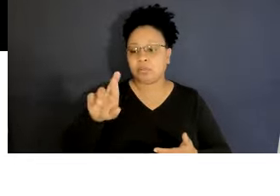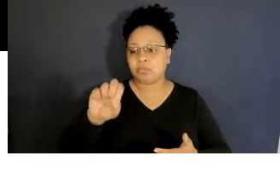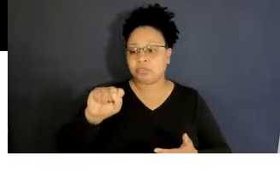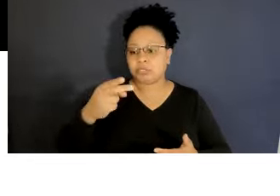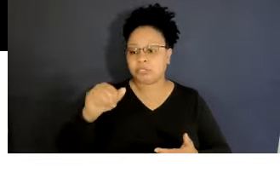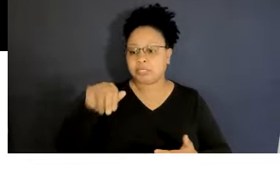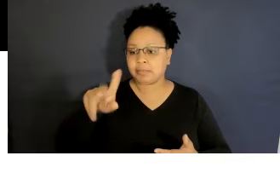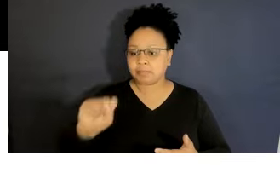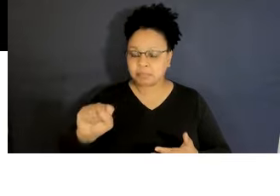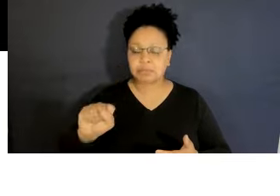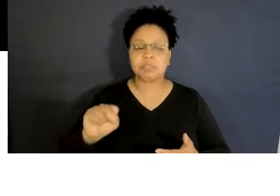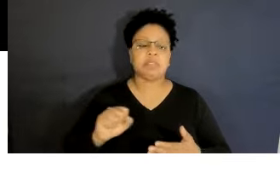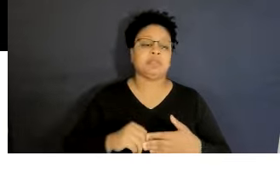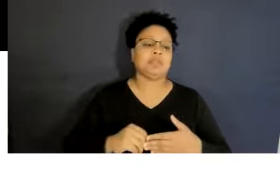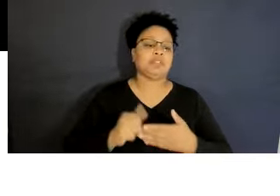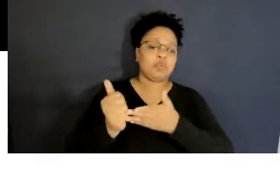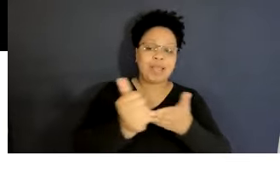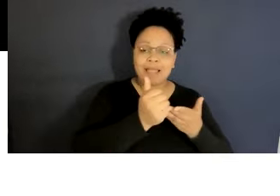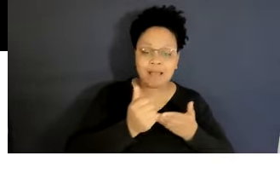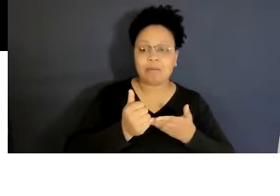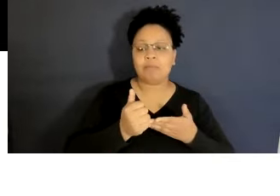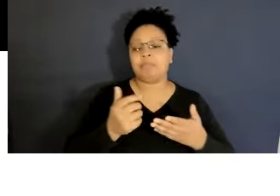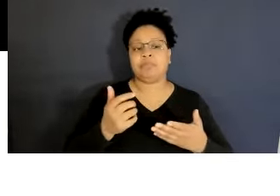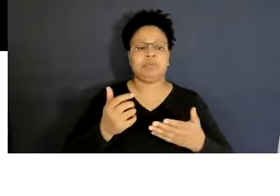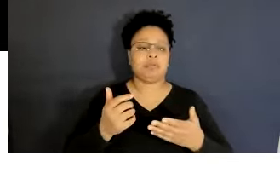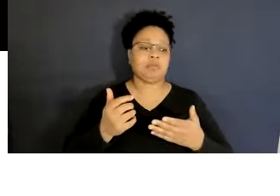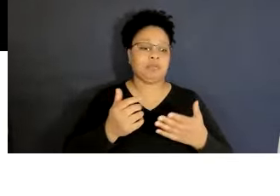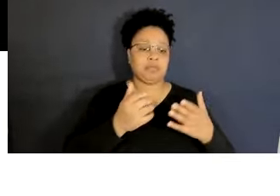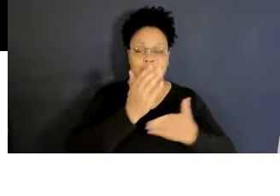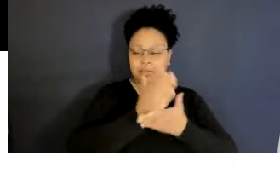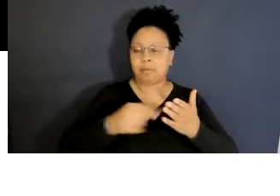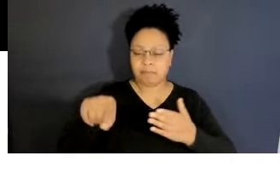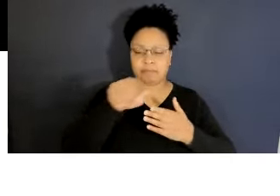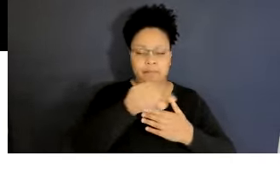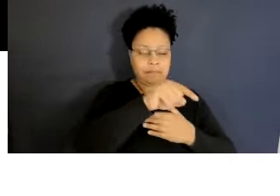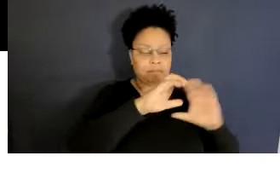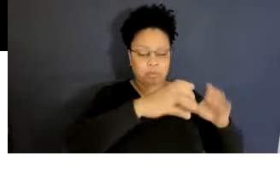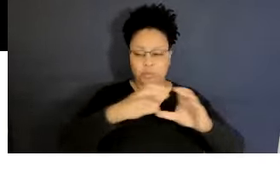to help our self-advocacy groups